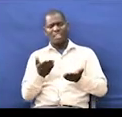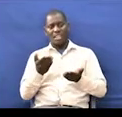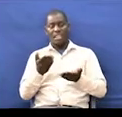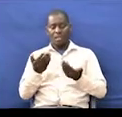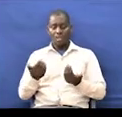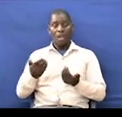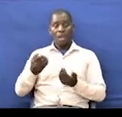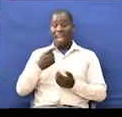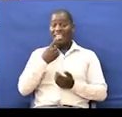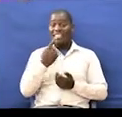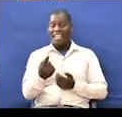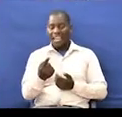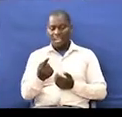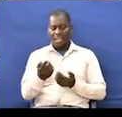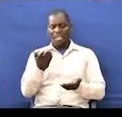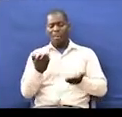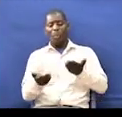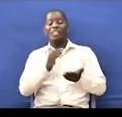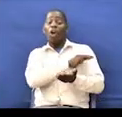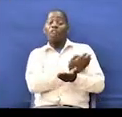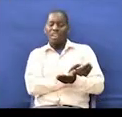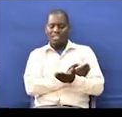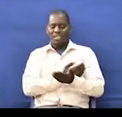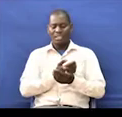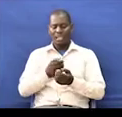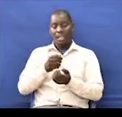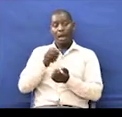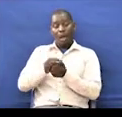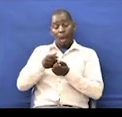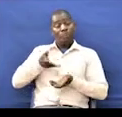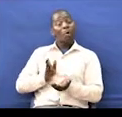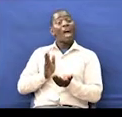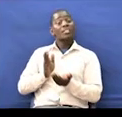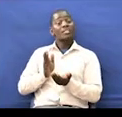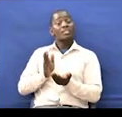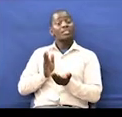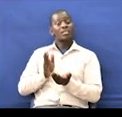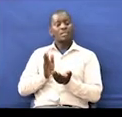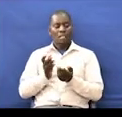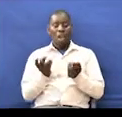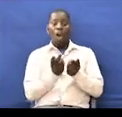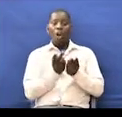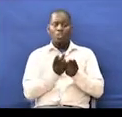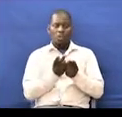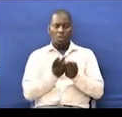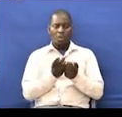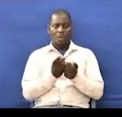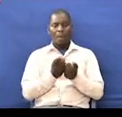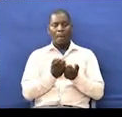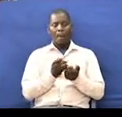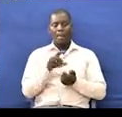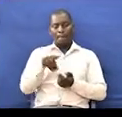said, that moment of force is just a product of the force and perpendicular distance. What is